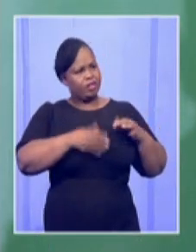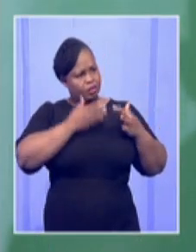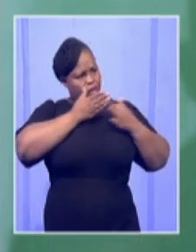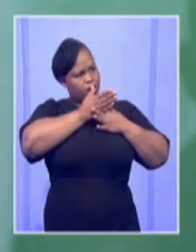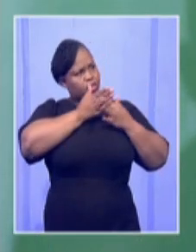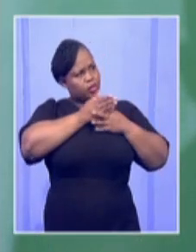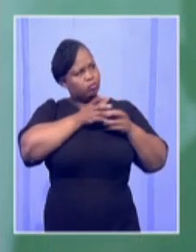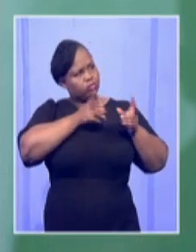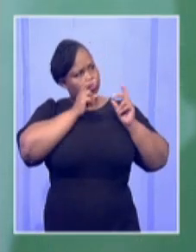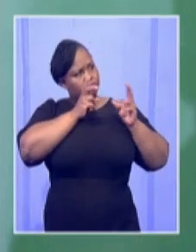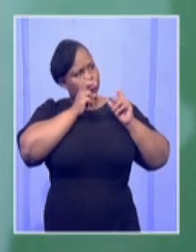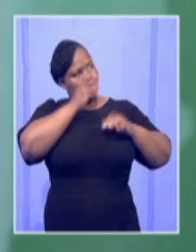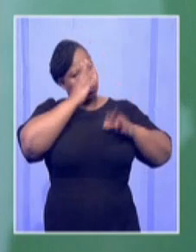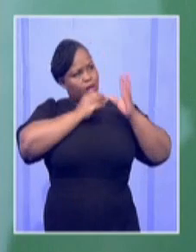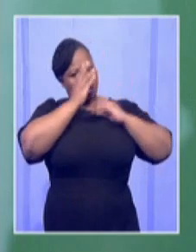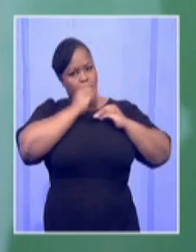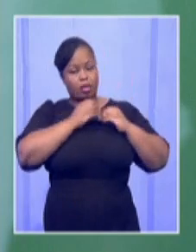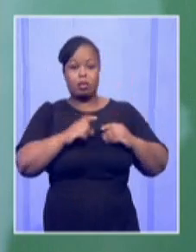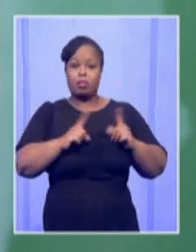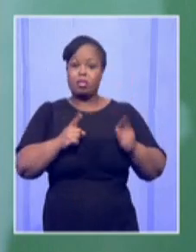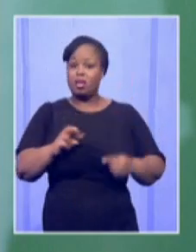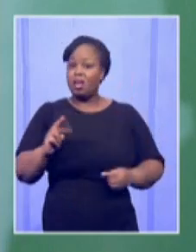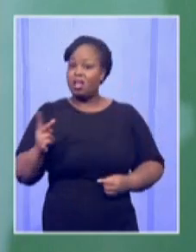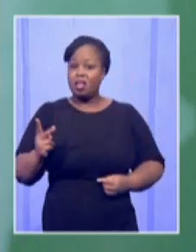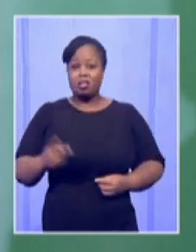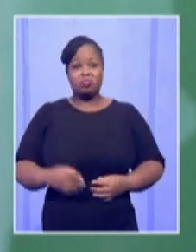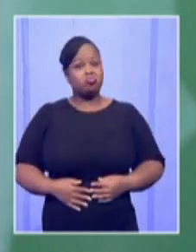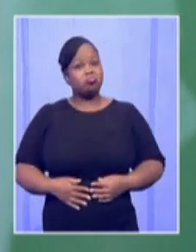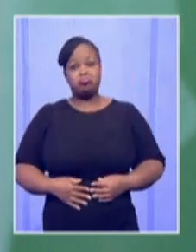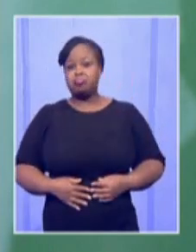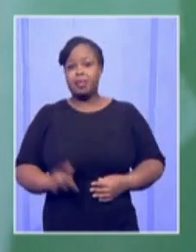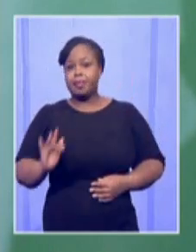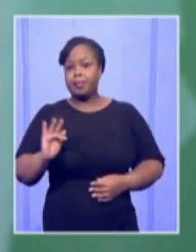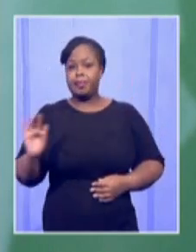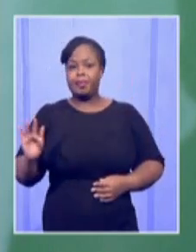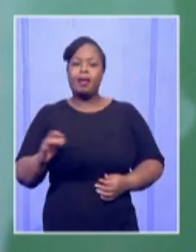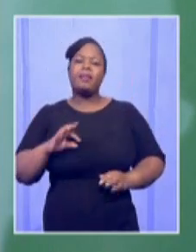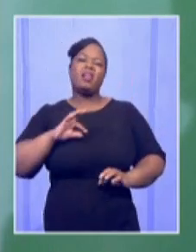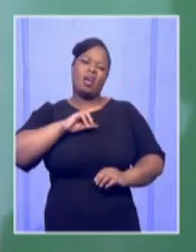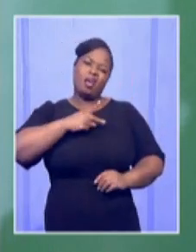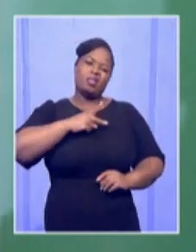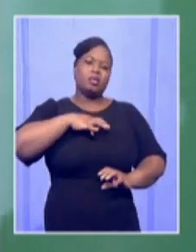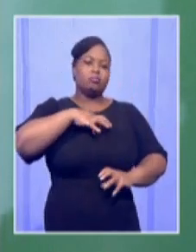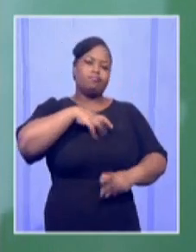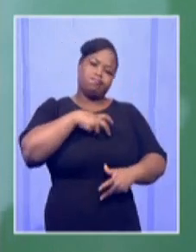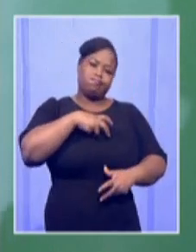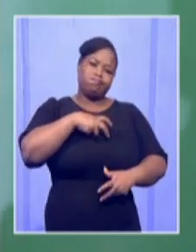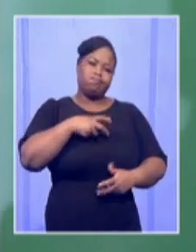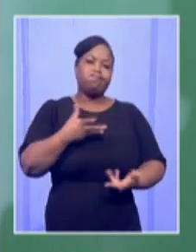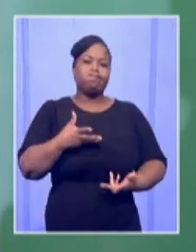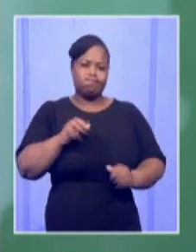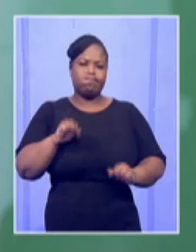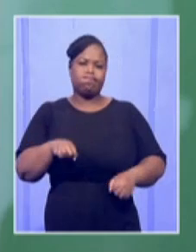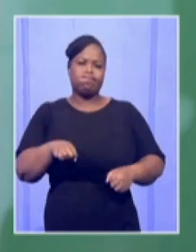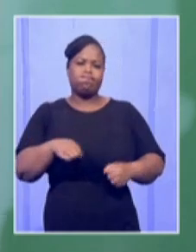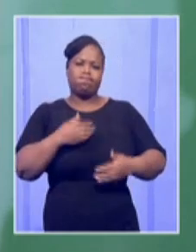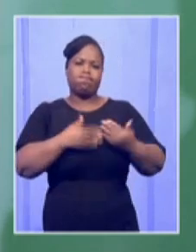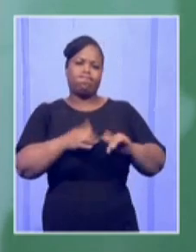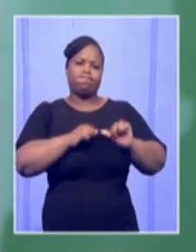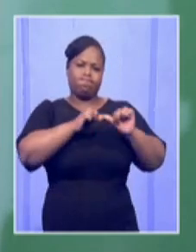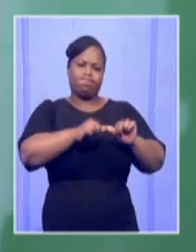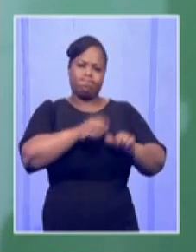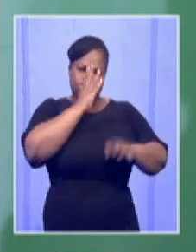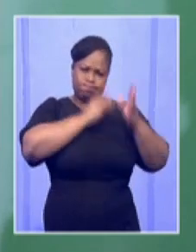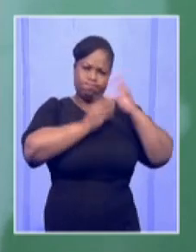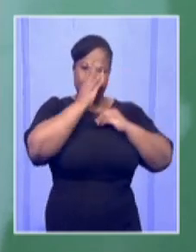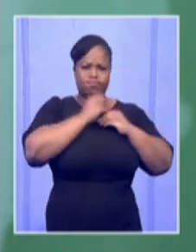whole majority of schools in the country were able to adapt very quickly to online schooling, whereas the majority that